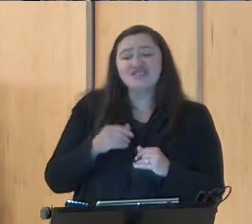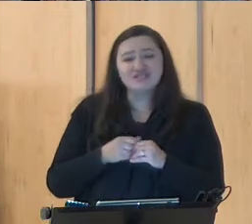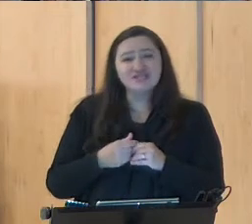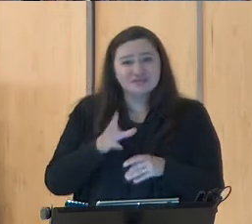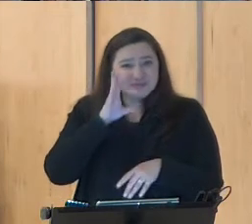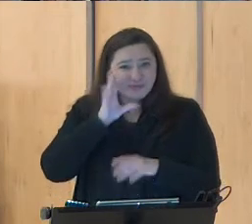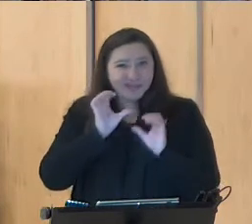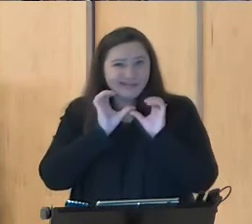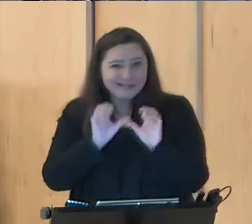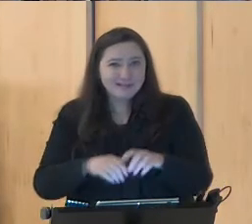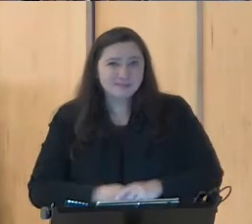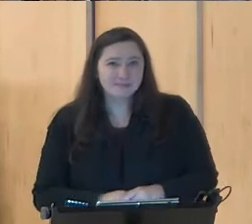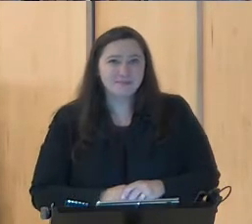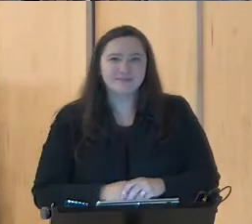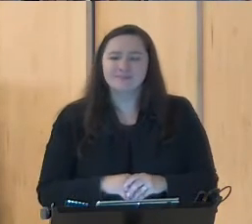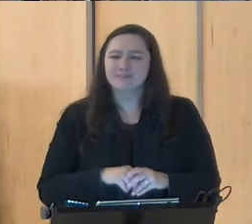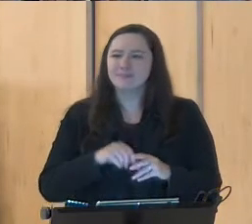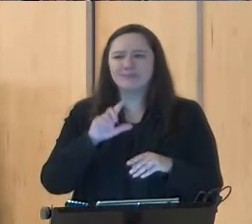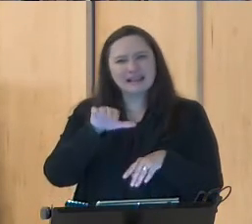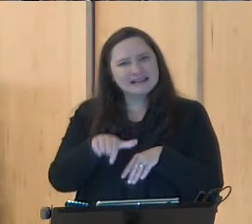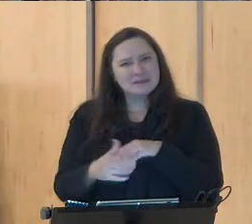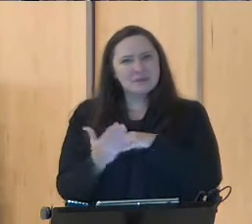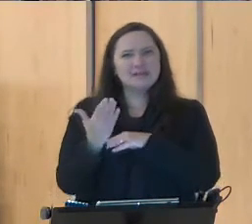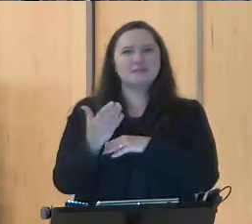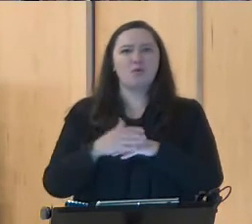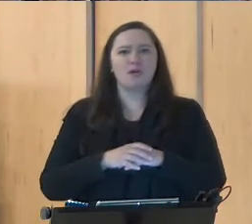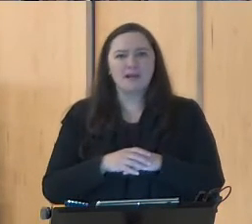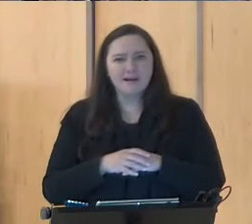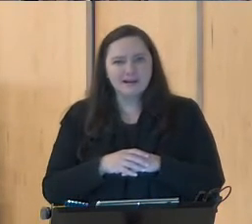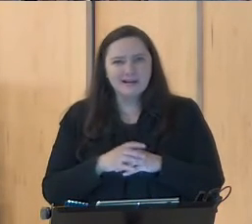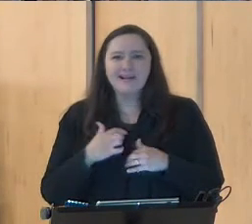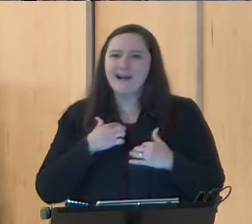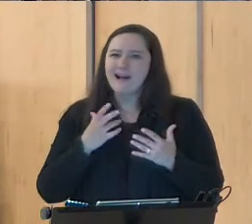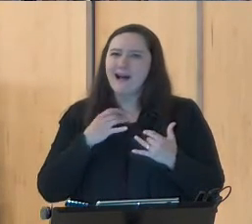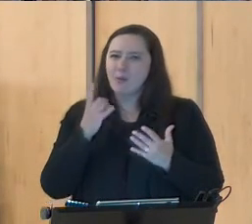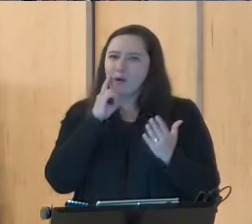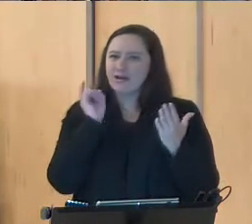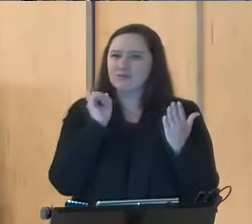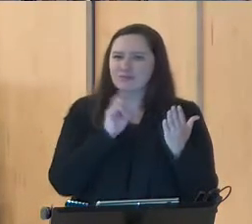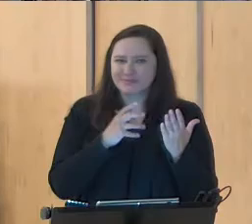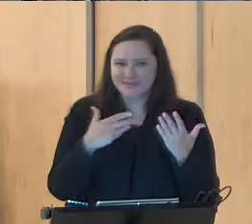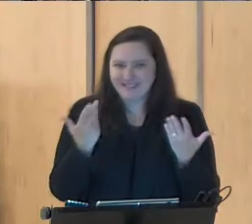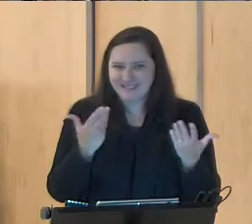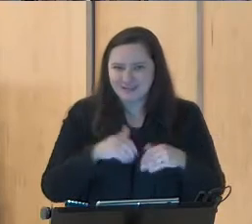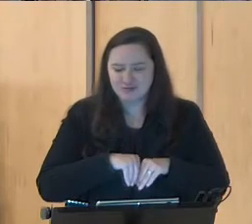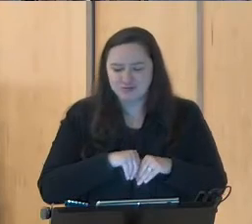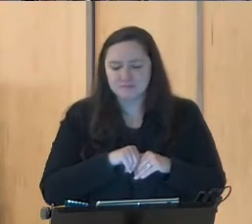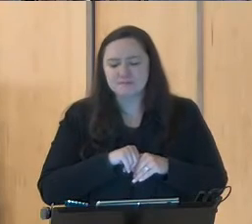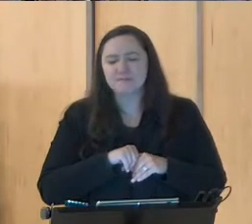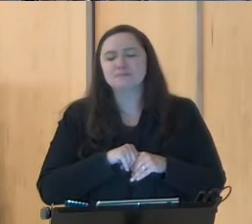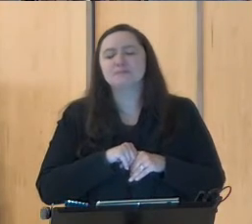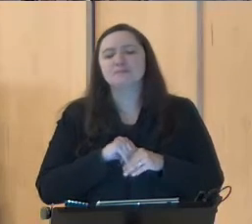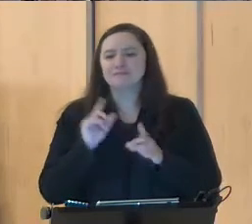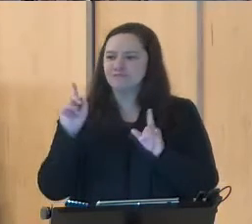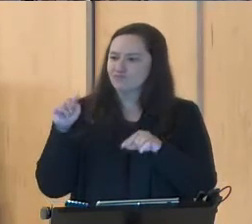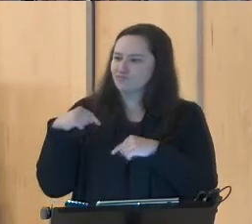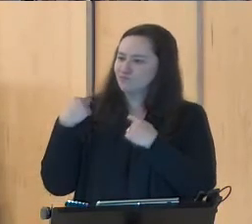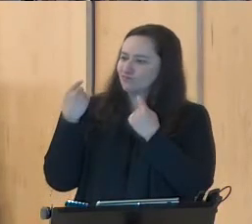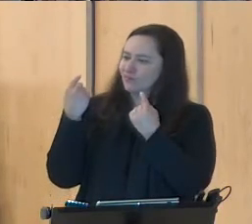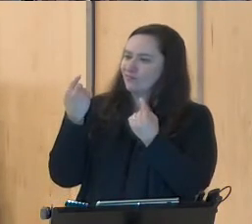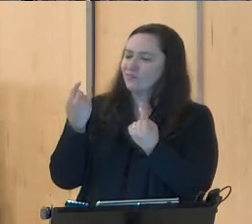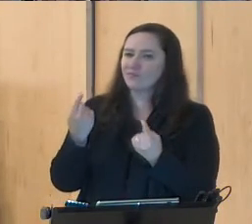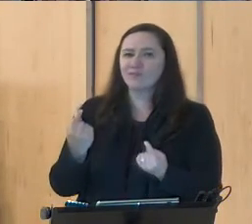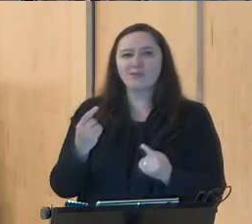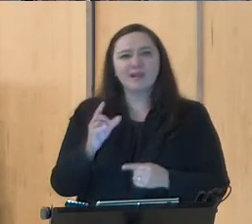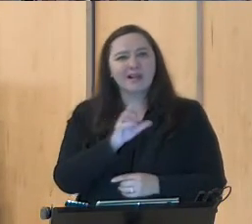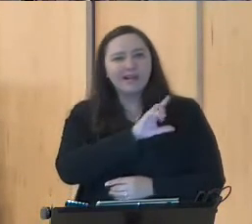morning, I would like publicly to acknowledge this, that over the years,